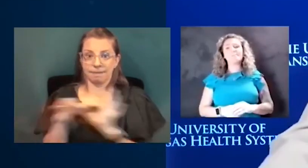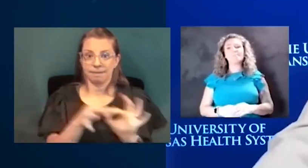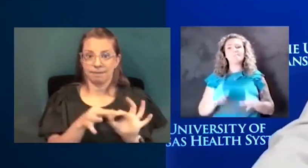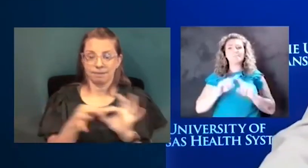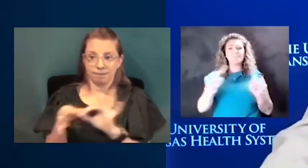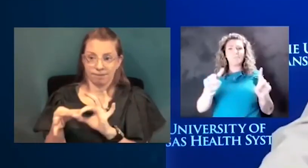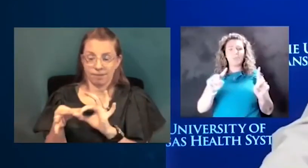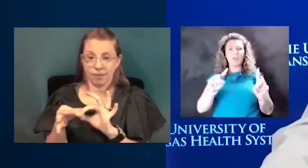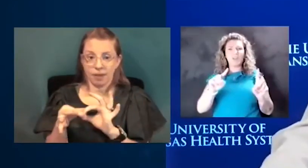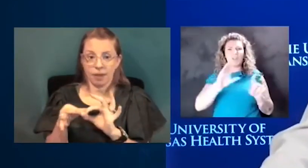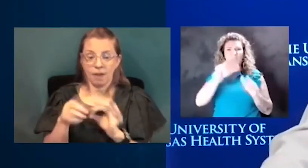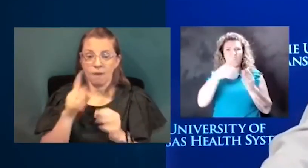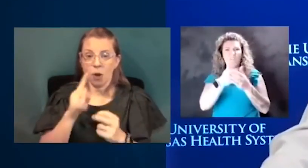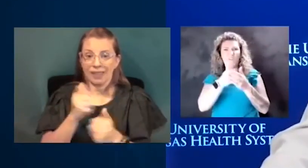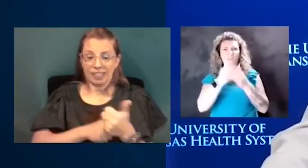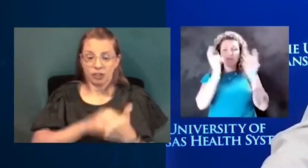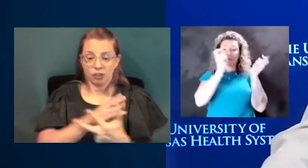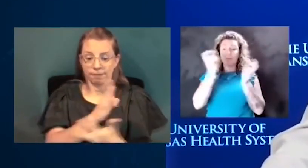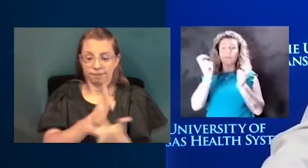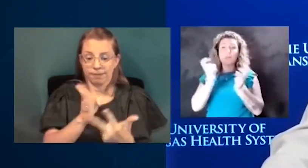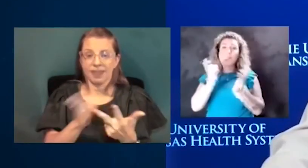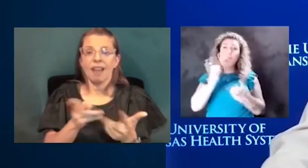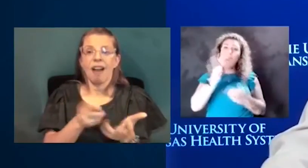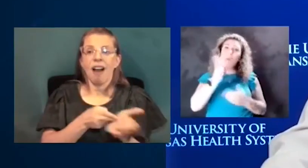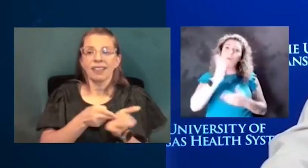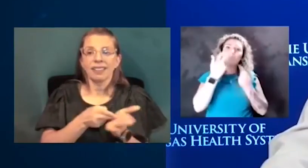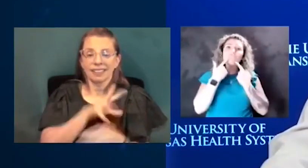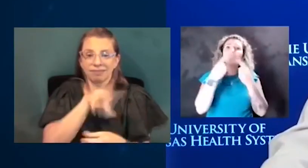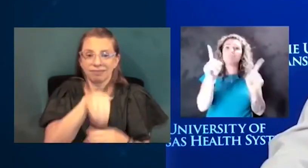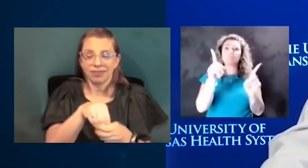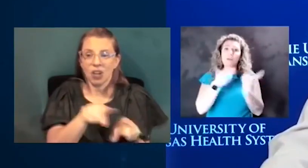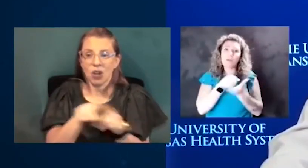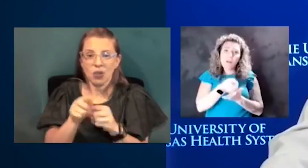those expressions is honesty and